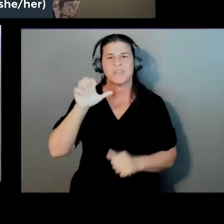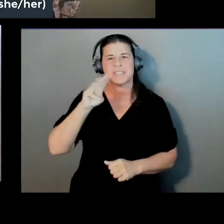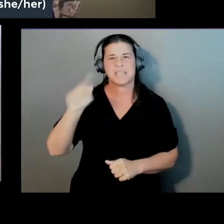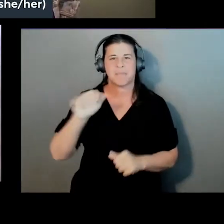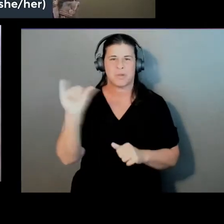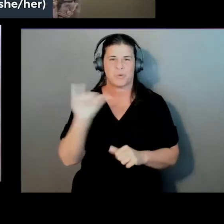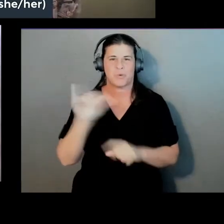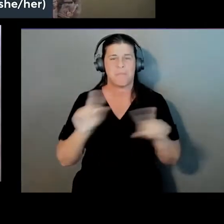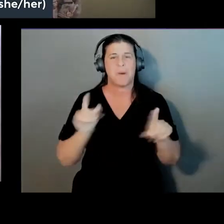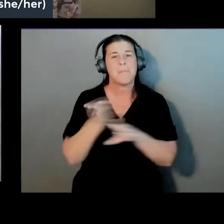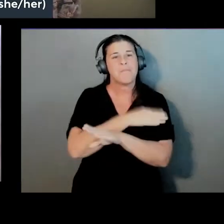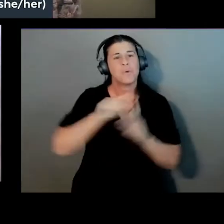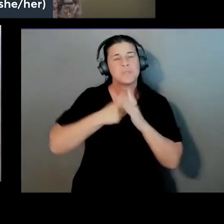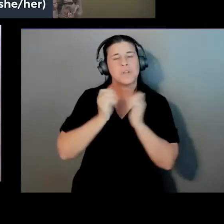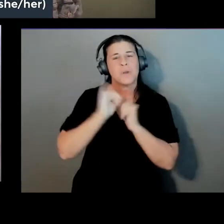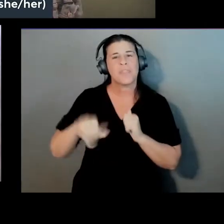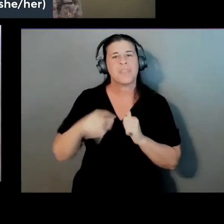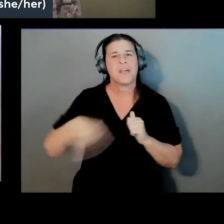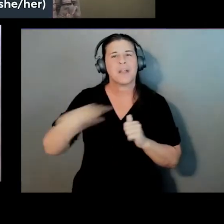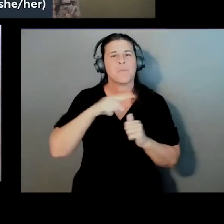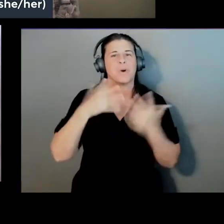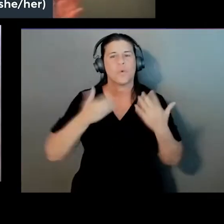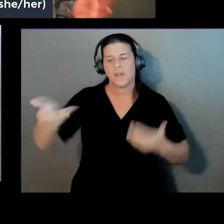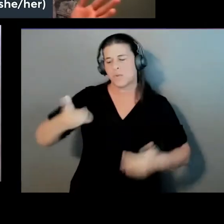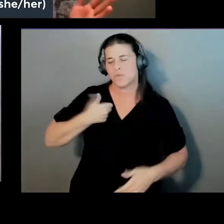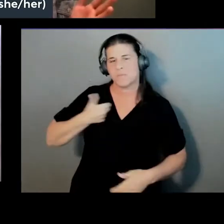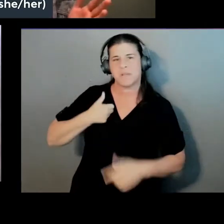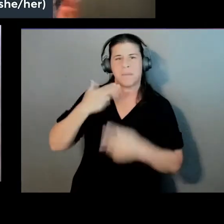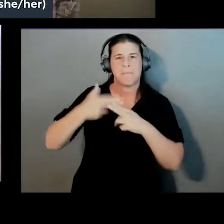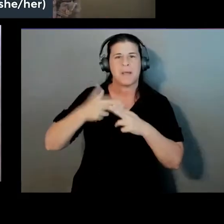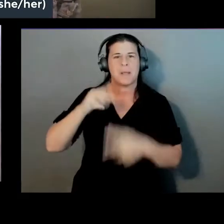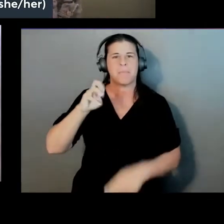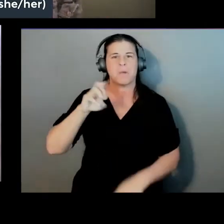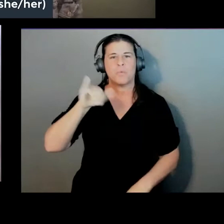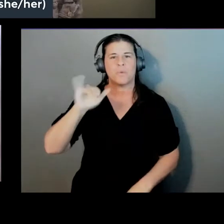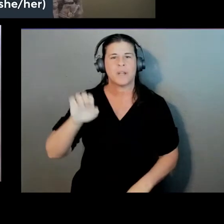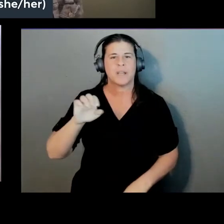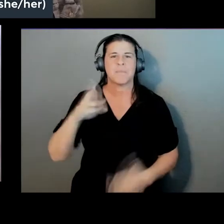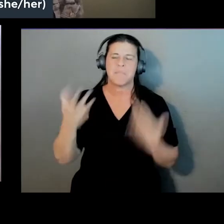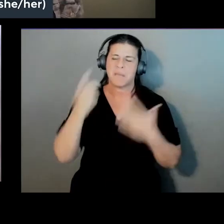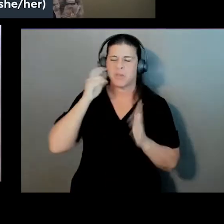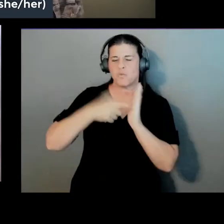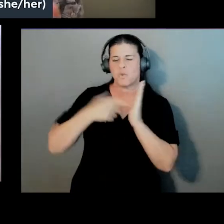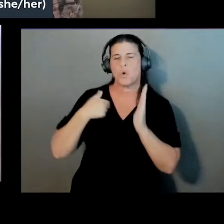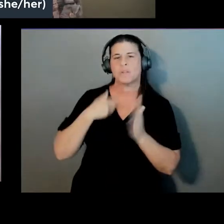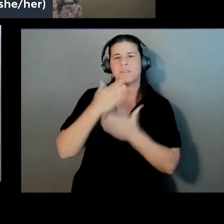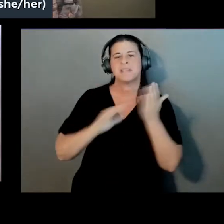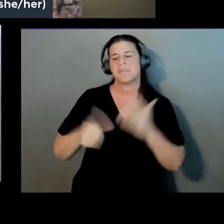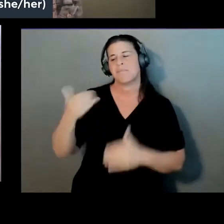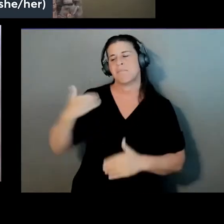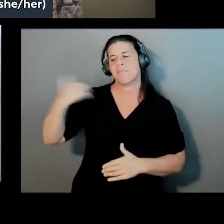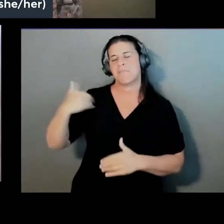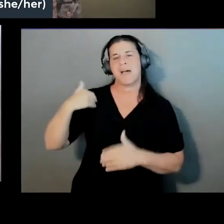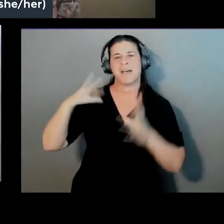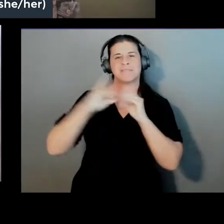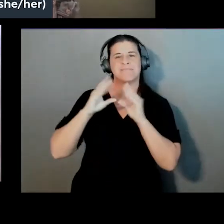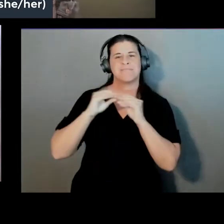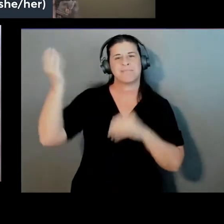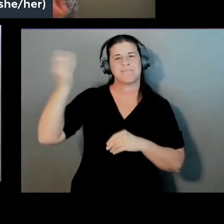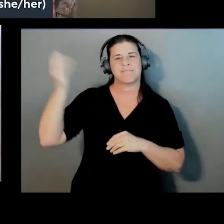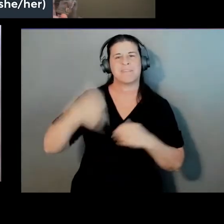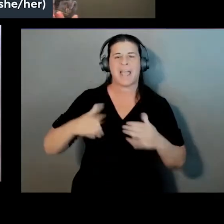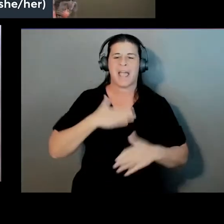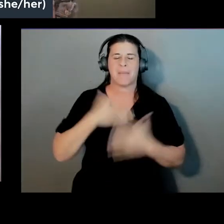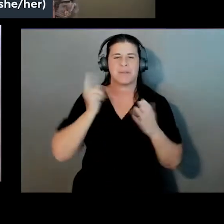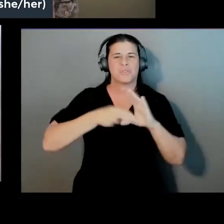we jump in, I'll quickly introduce myself. My name's Marie. You might have seen me on some past episodes. Happy to be here today. I